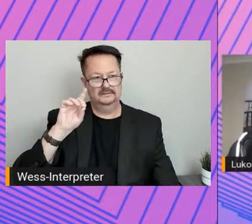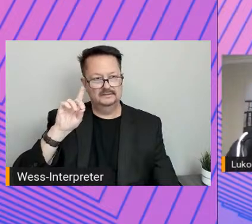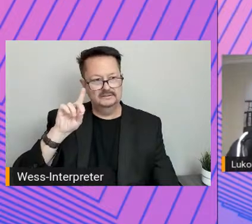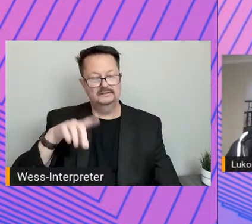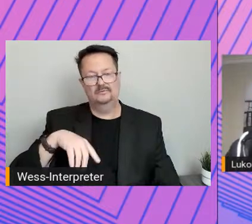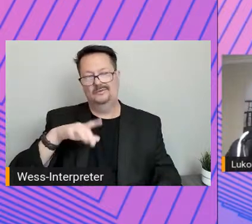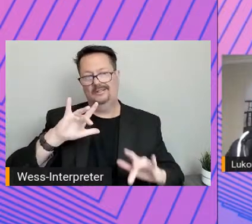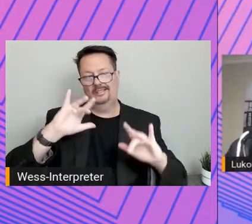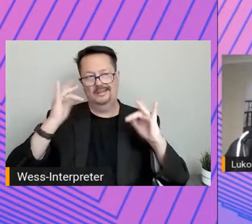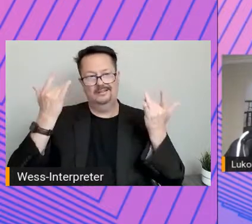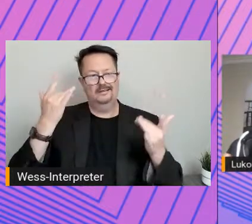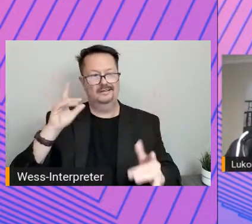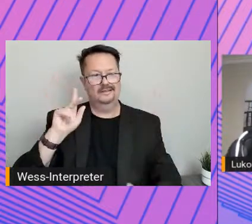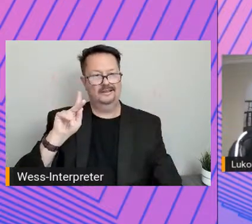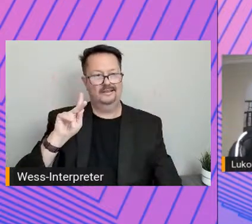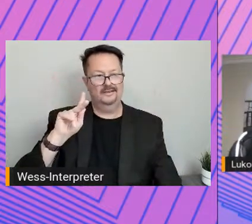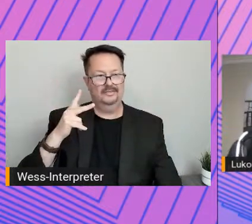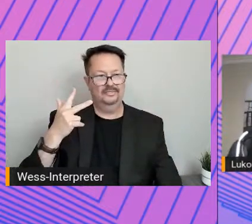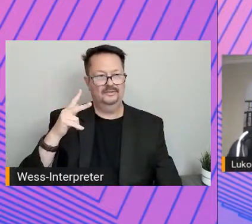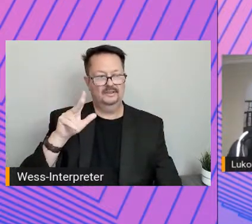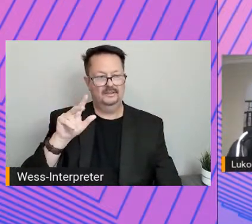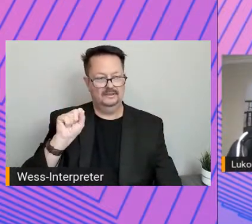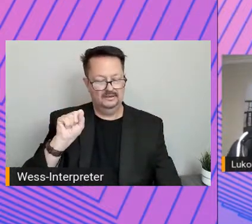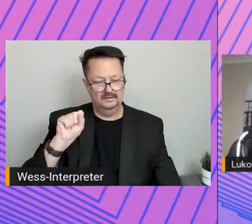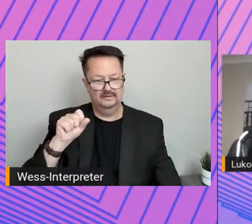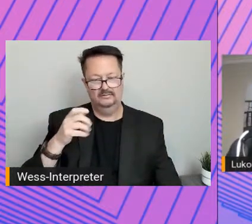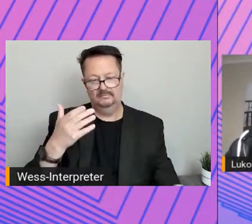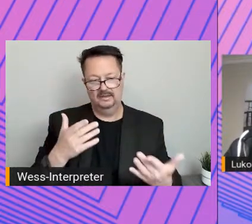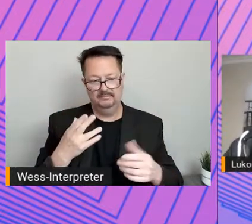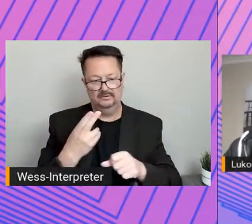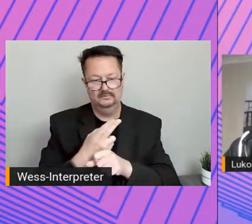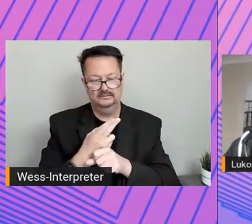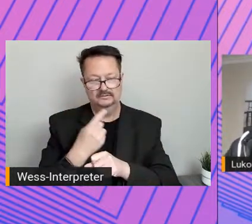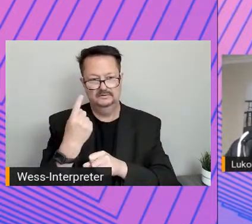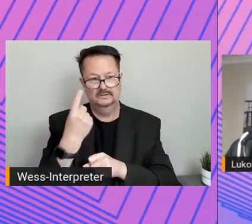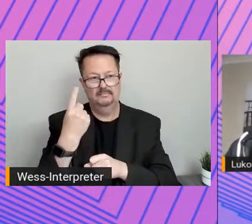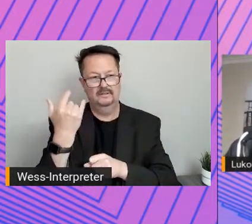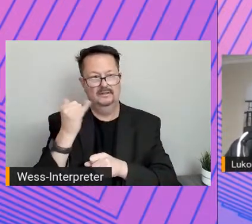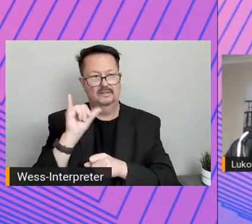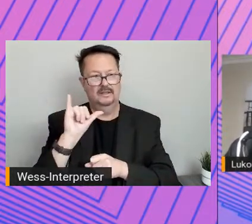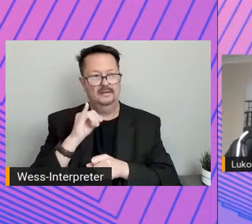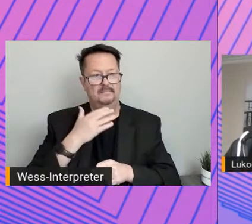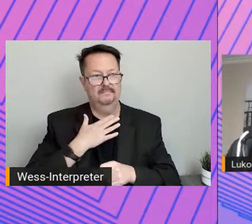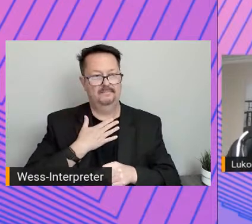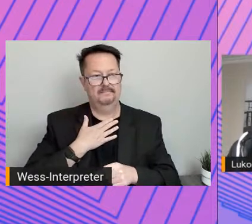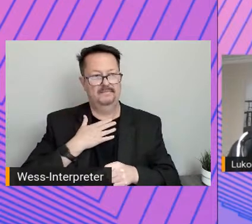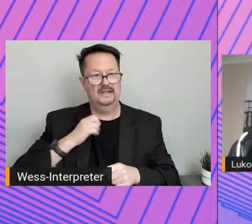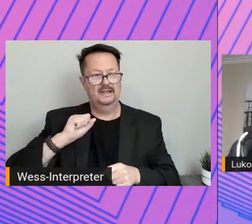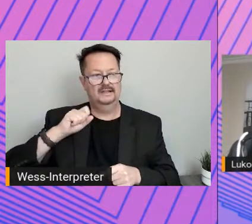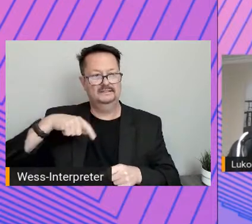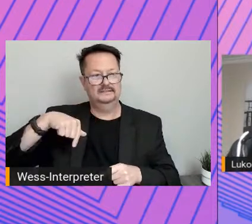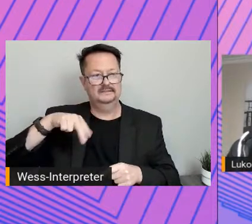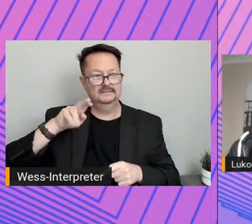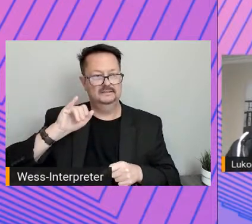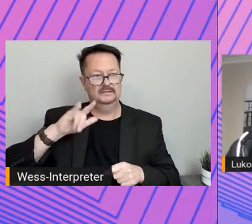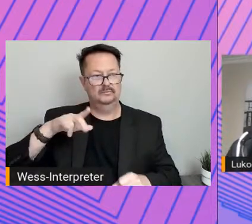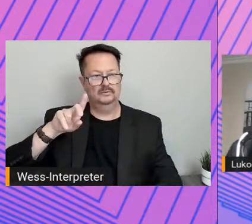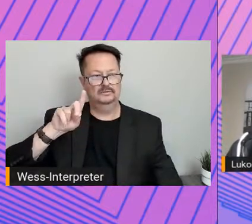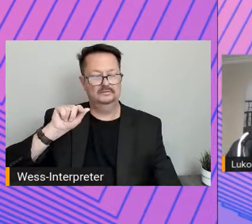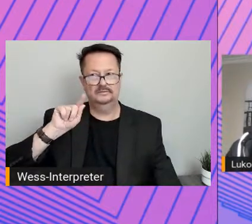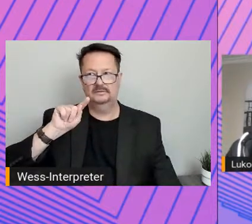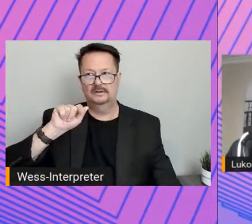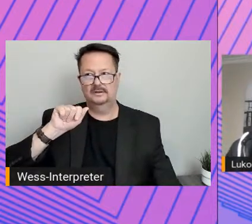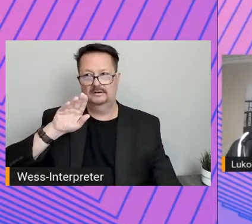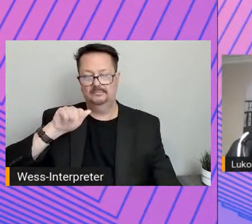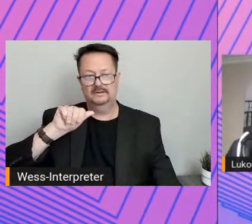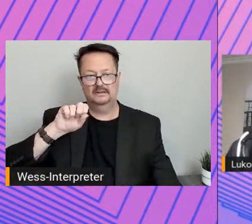like K3s, then you might be using something like SQLite, or you might go with a MySQL database. Whatever the case may be, there's a lot of network